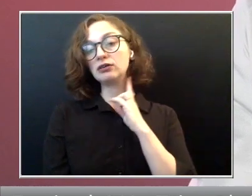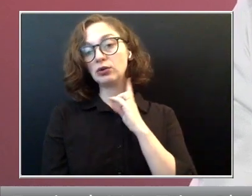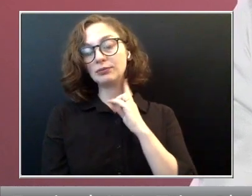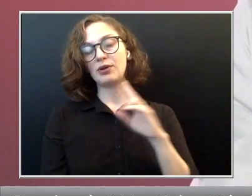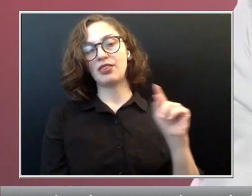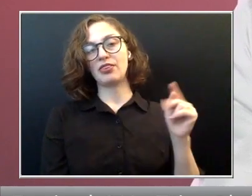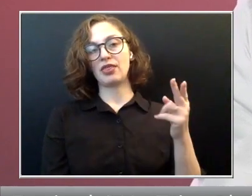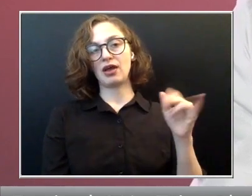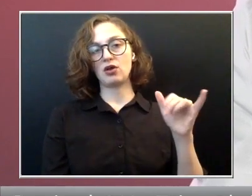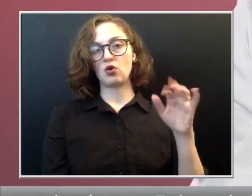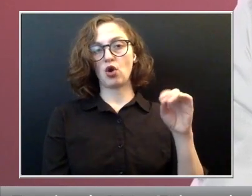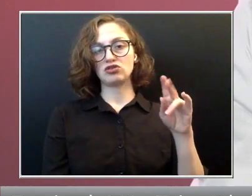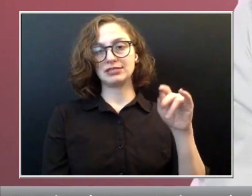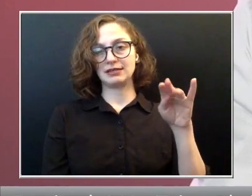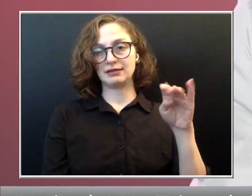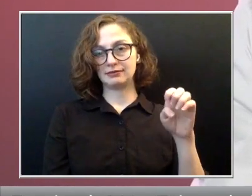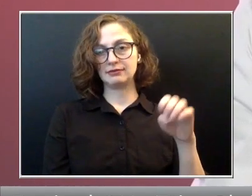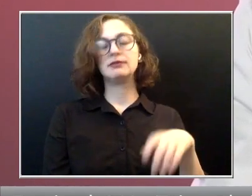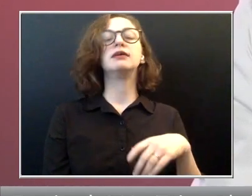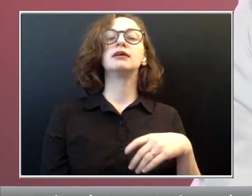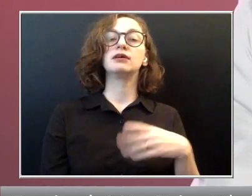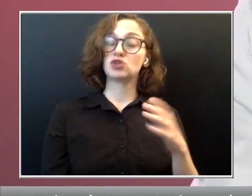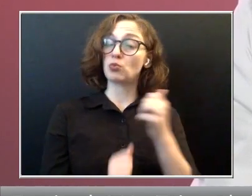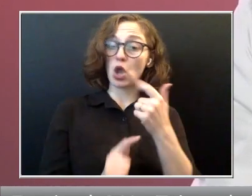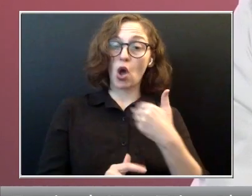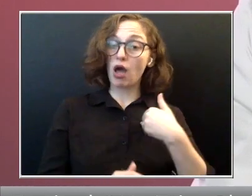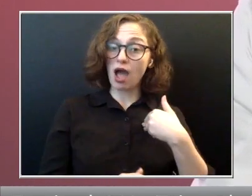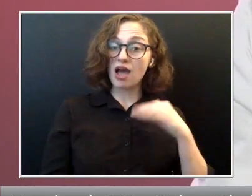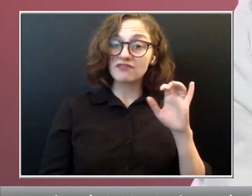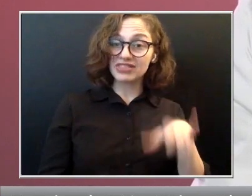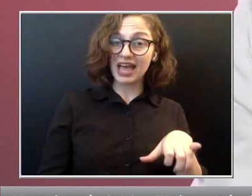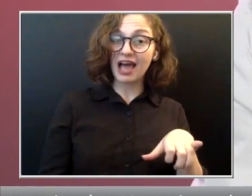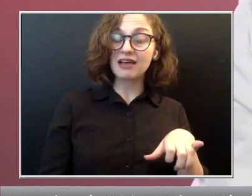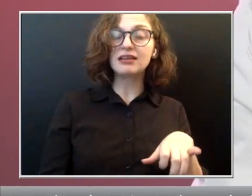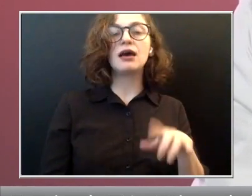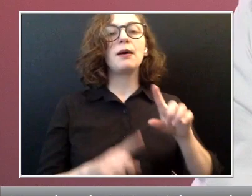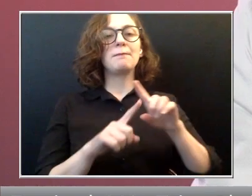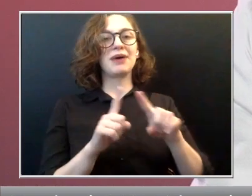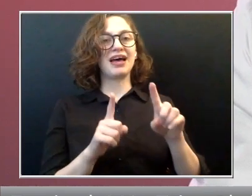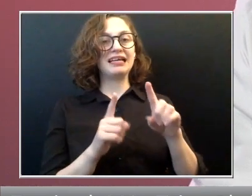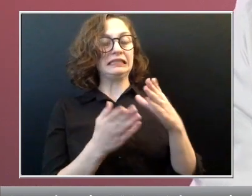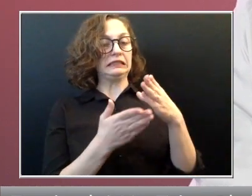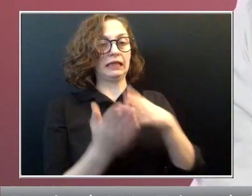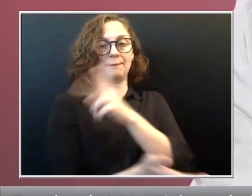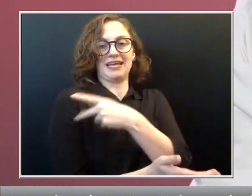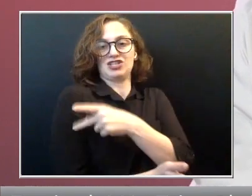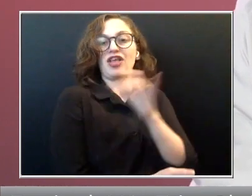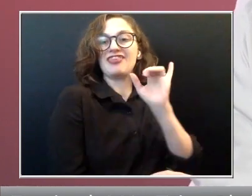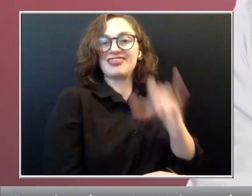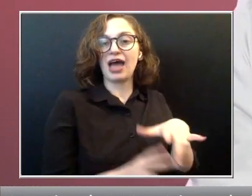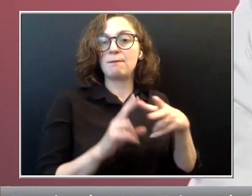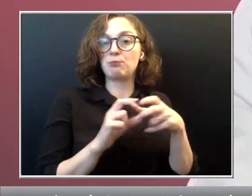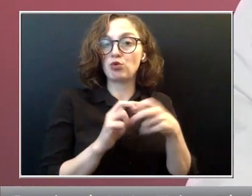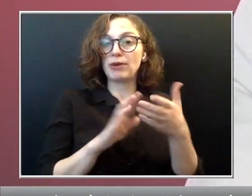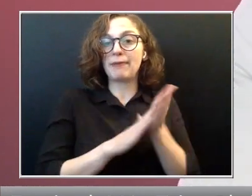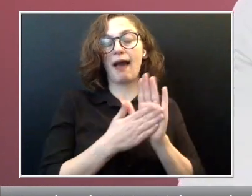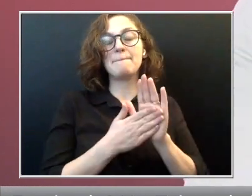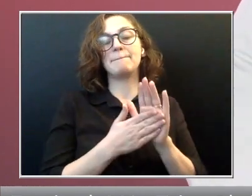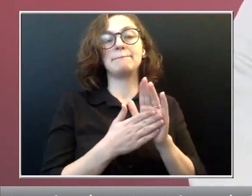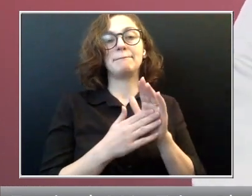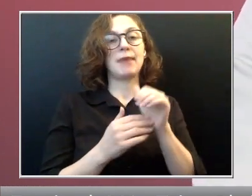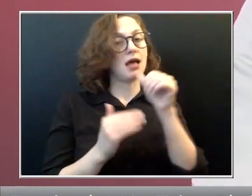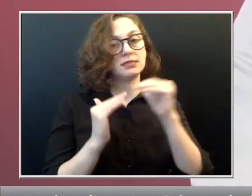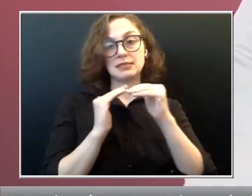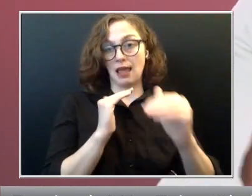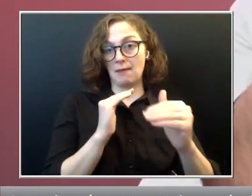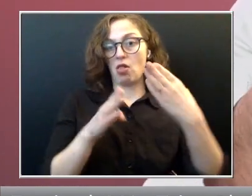but in some patients with age, this protein becomes unstable and breaks down, and these breakdown products is what